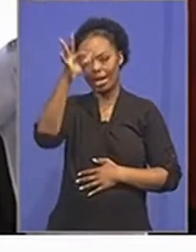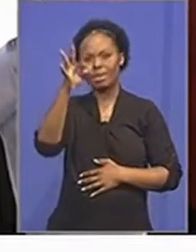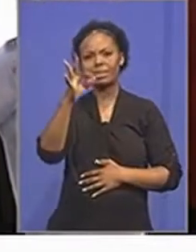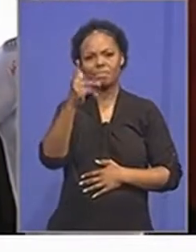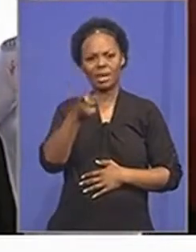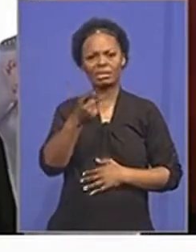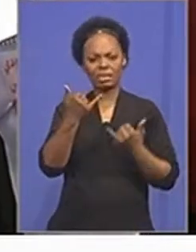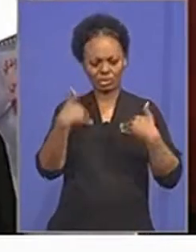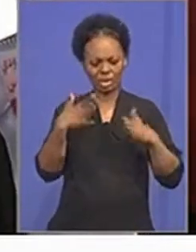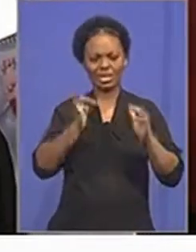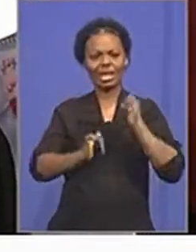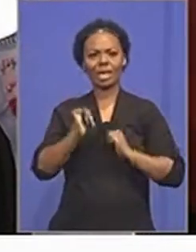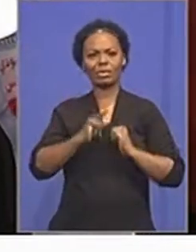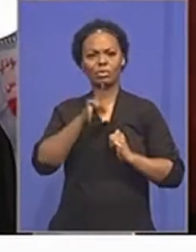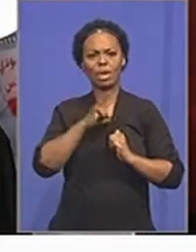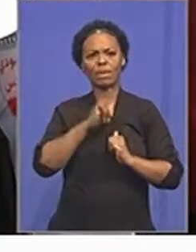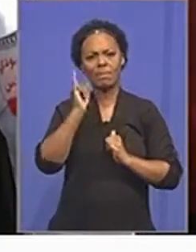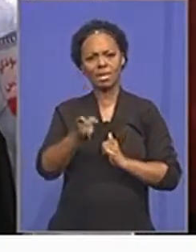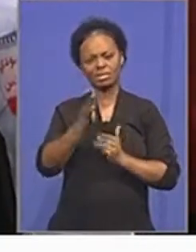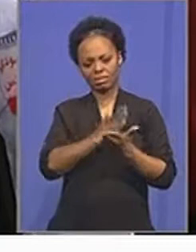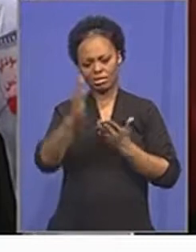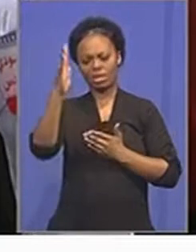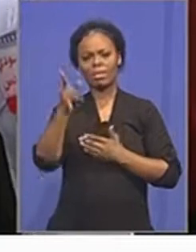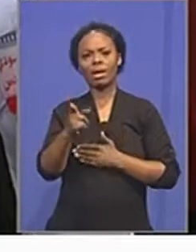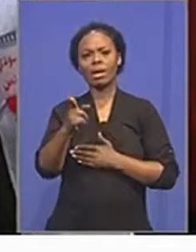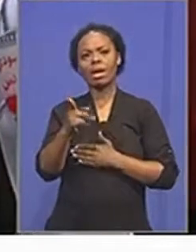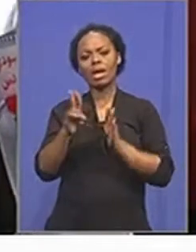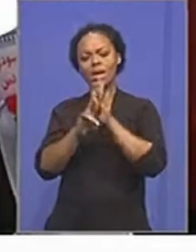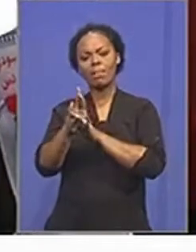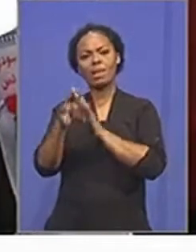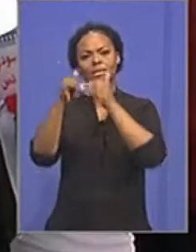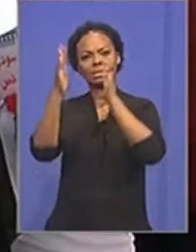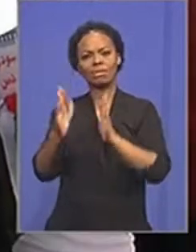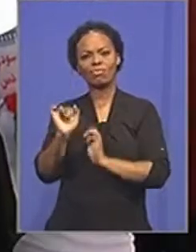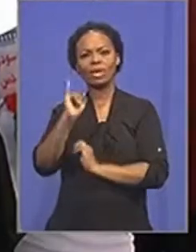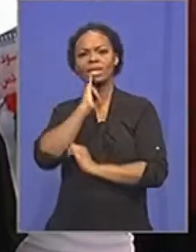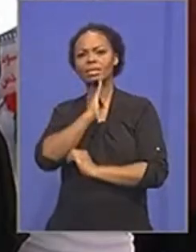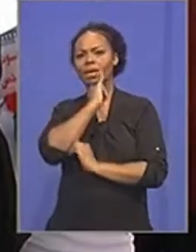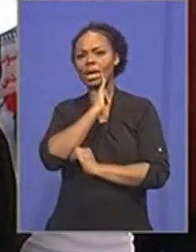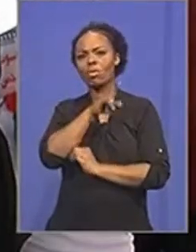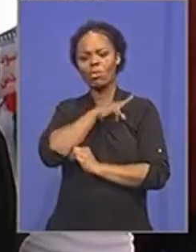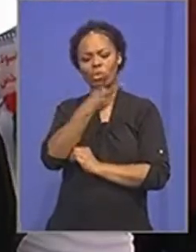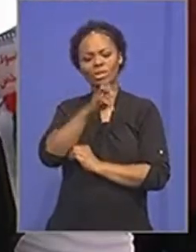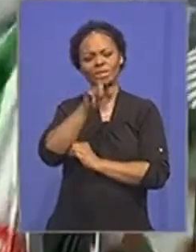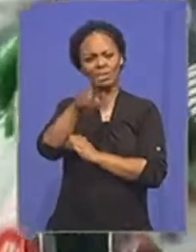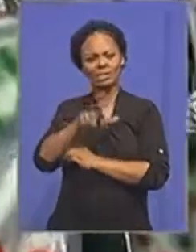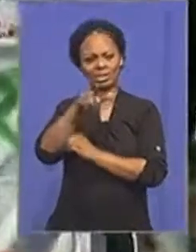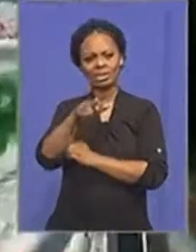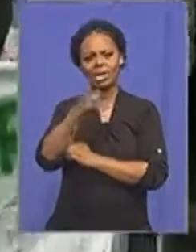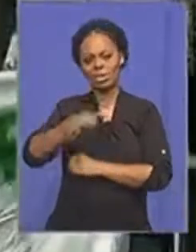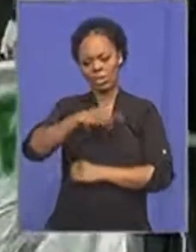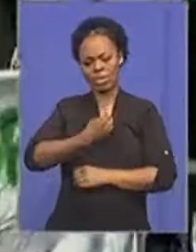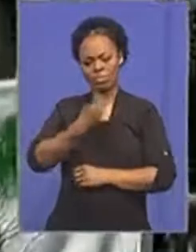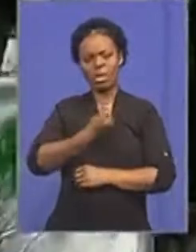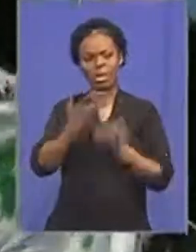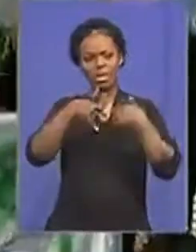downgrade the embassy of Israel. The ANC took that resolution in 2017, and we are saying as young people that we want it implemented. Mantswe mo president